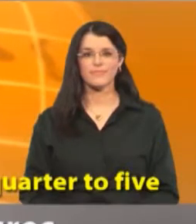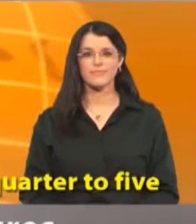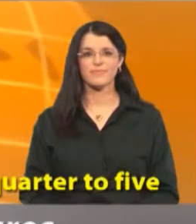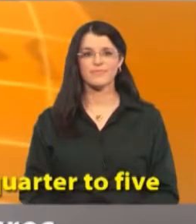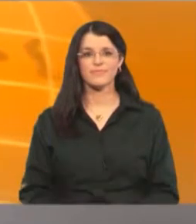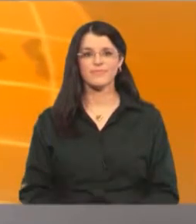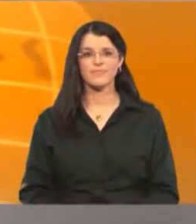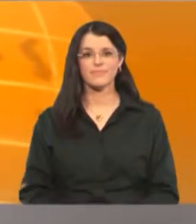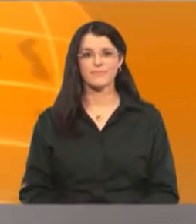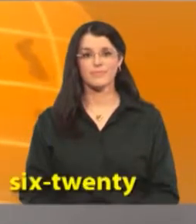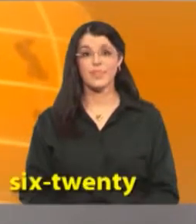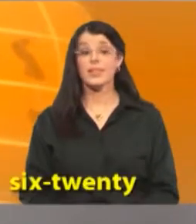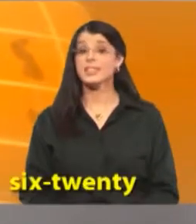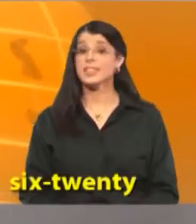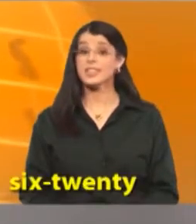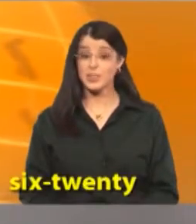5 heures moins quart.